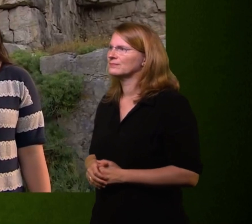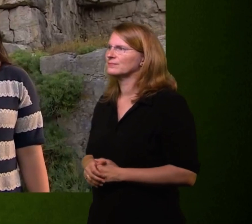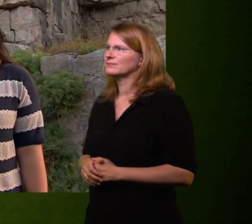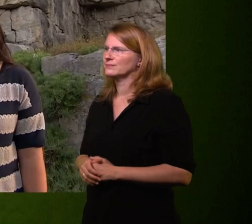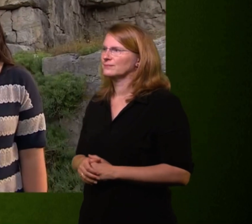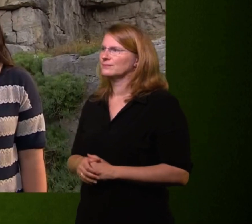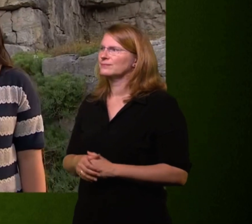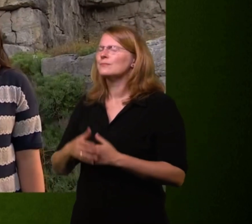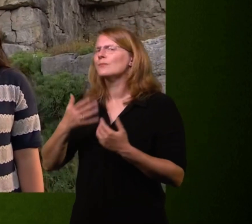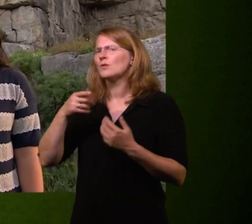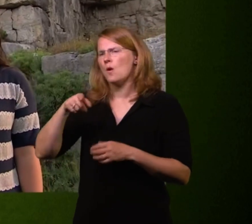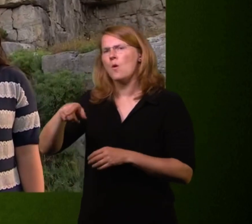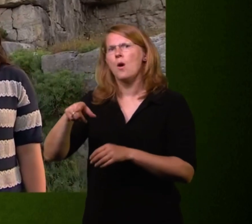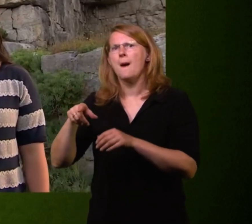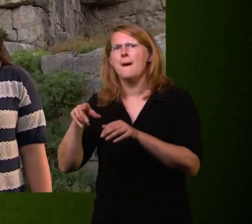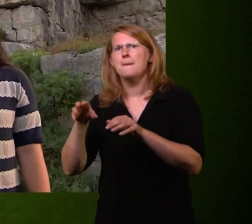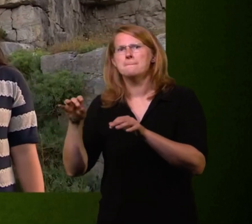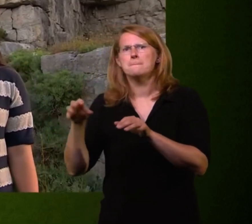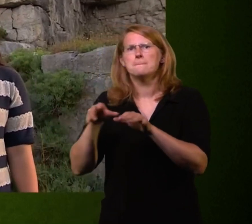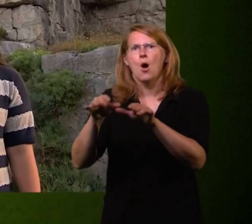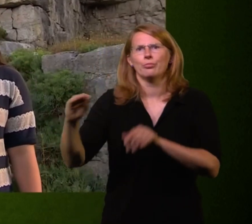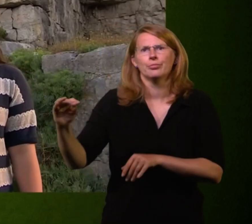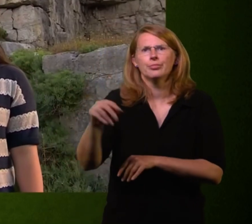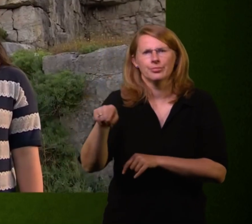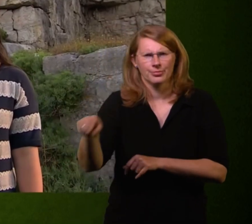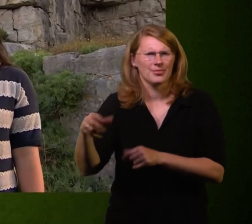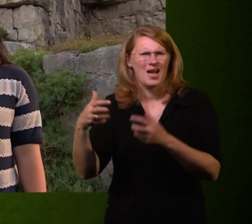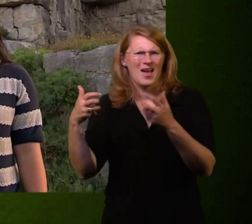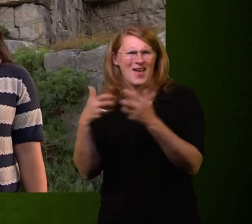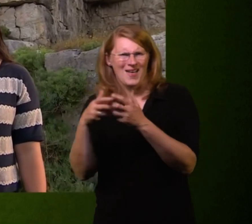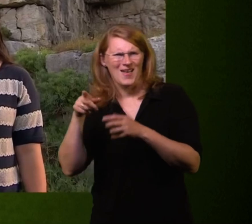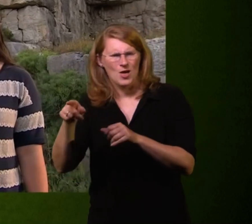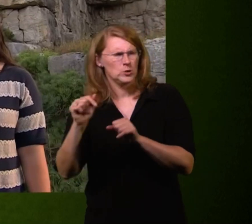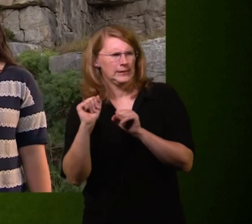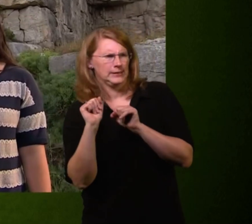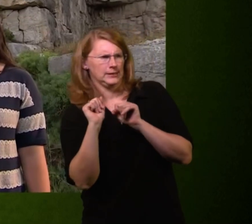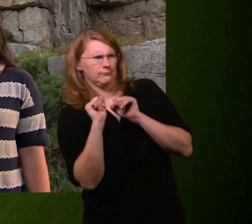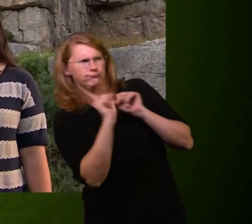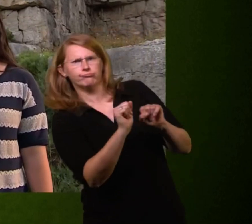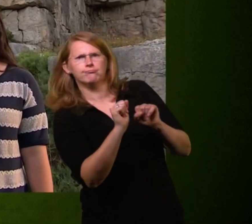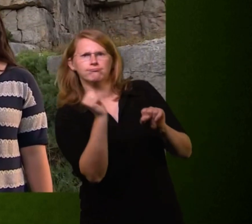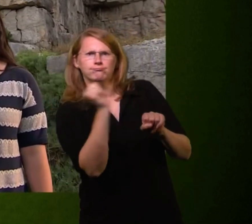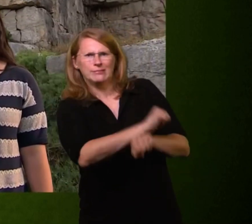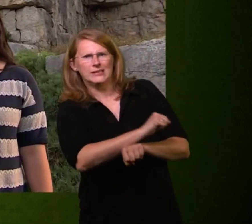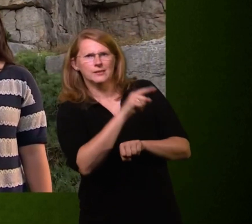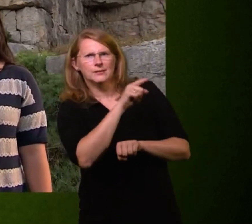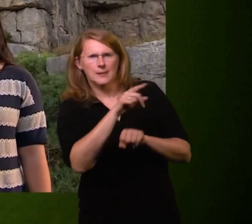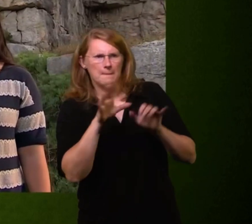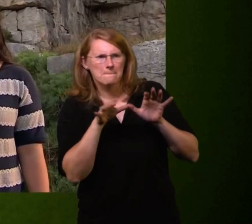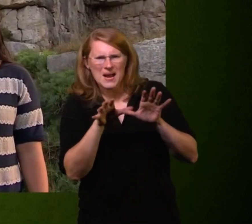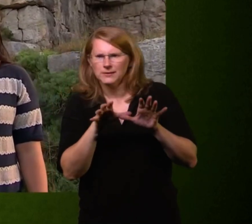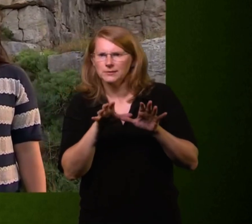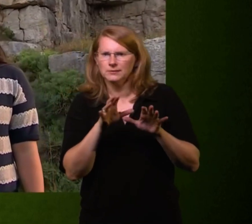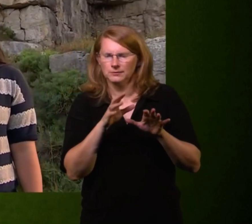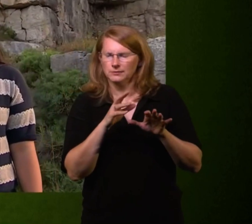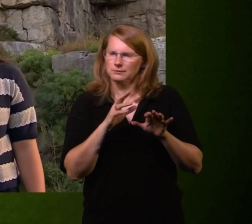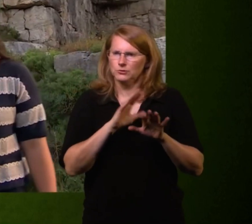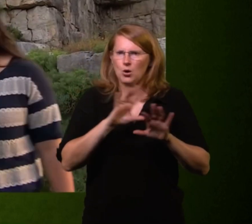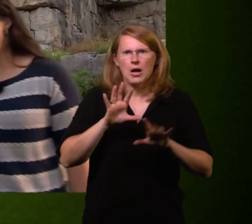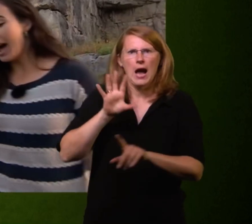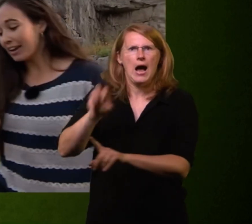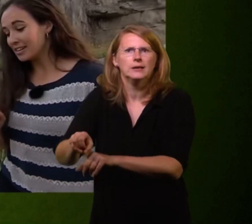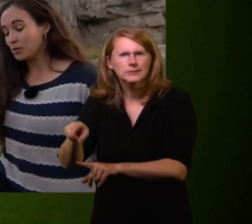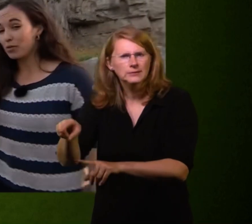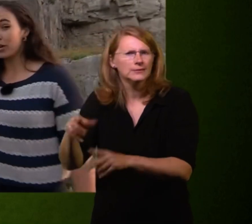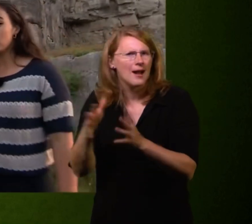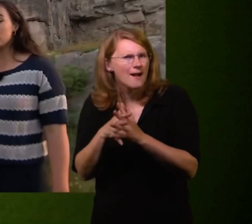prey species, the moth as we've just seen, well, how do you outwit the bat with that really important echolocation? Well, that's a really good